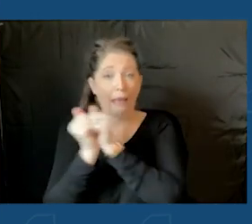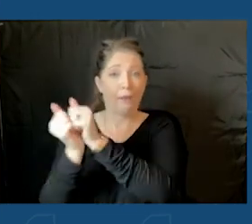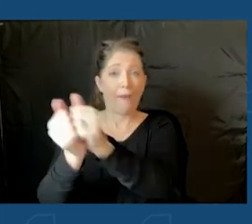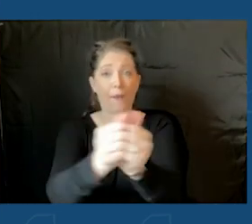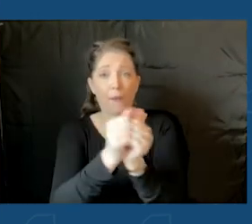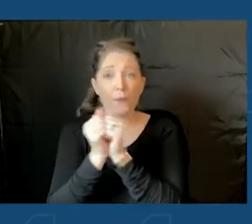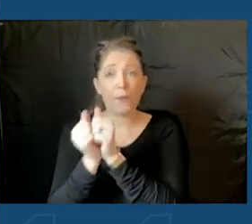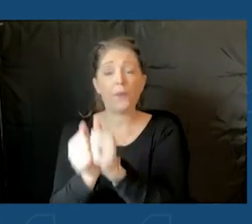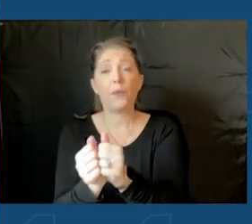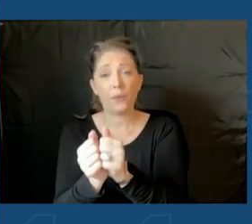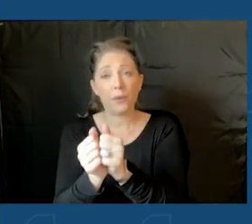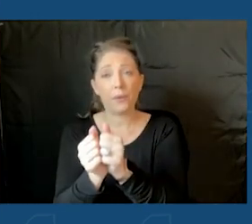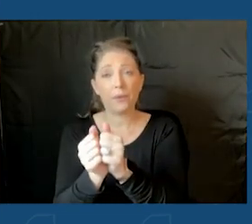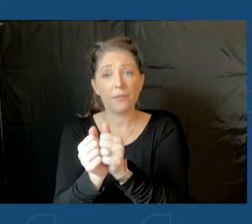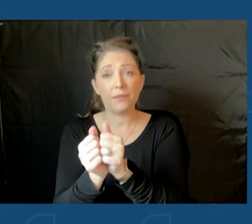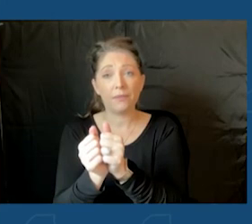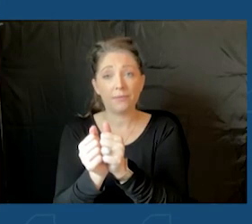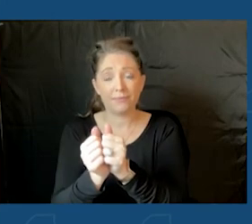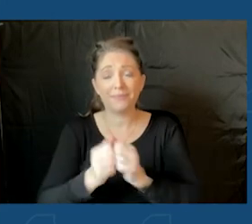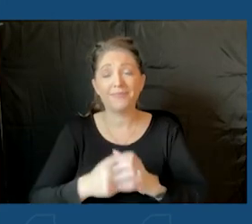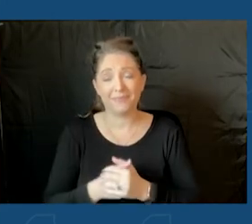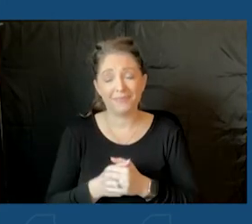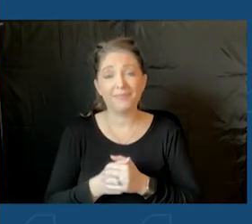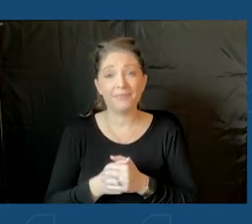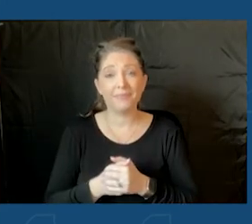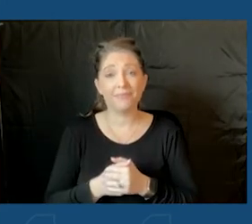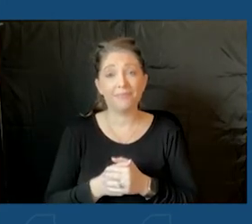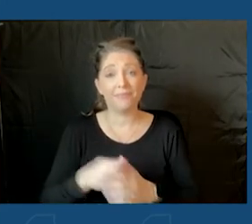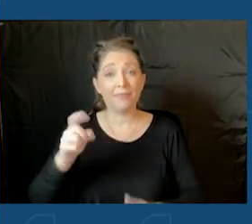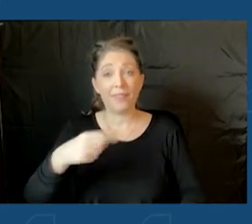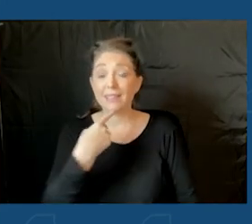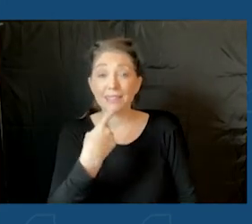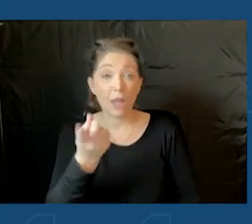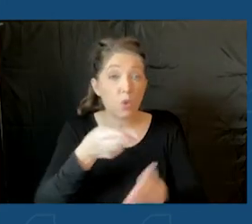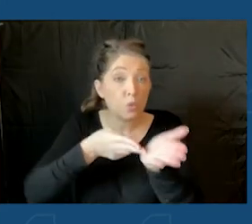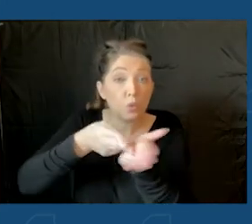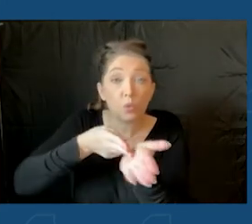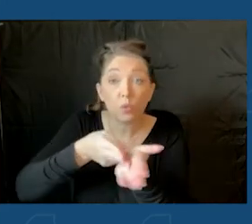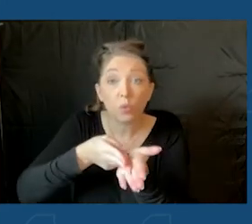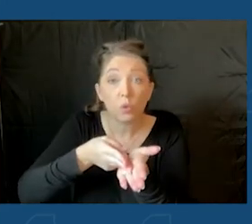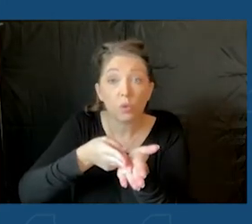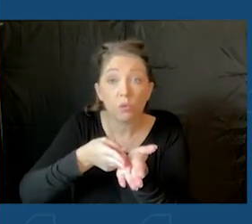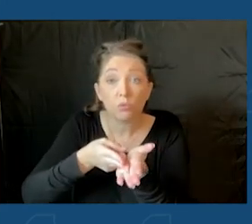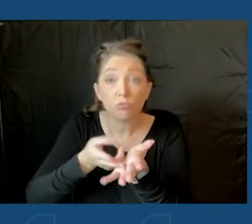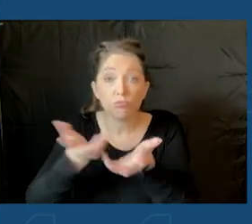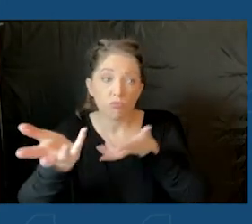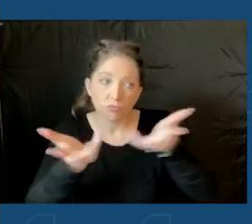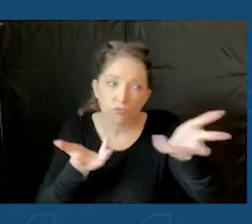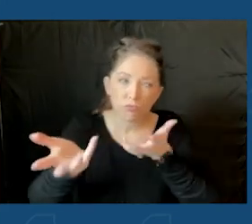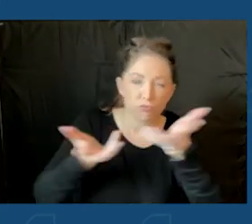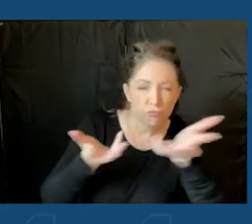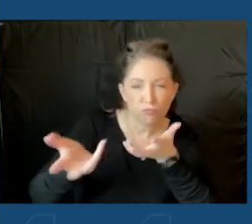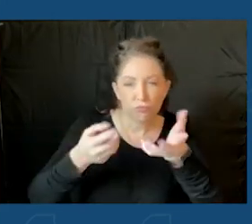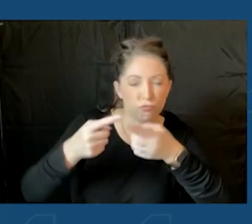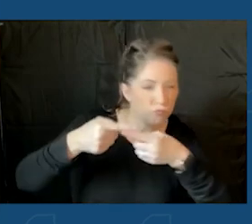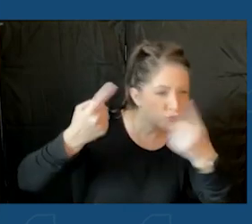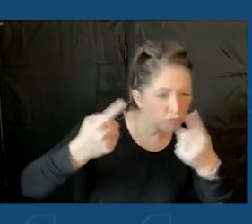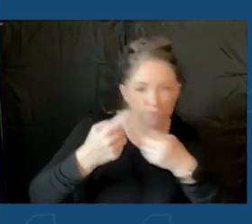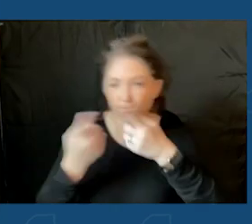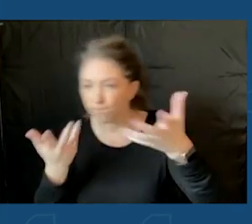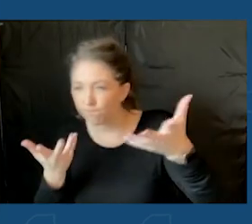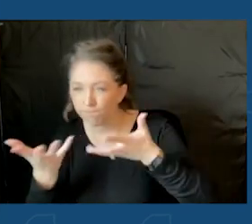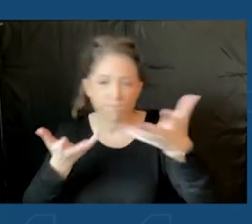this doesn't happen. And I gotta tell y'all the truth. We go back and forth, because everybody has an interest and